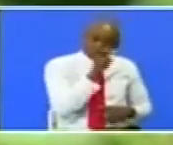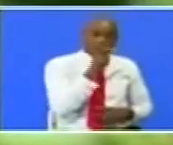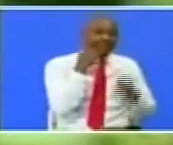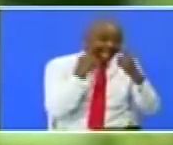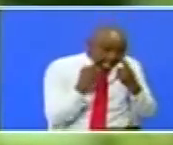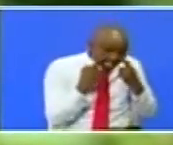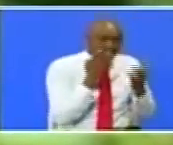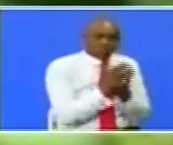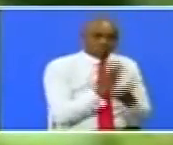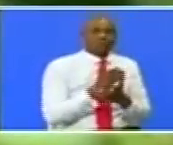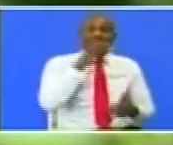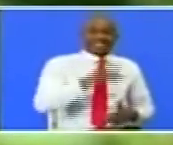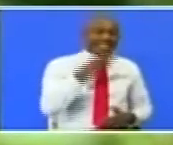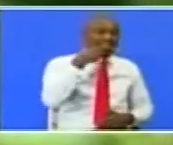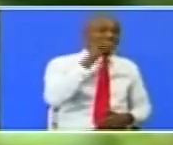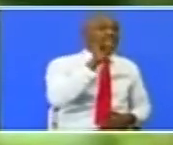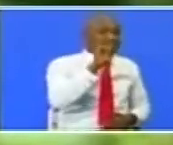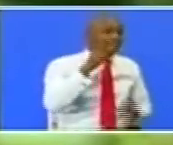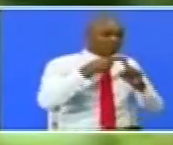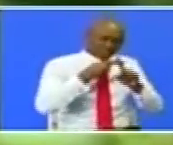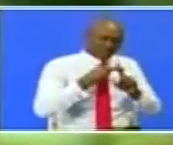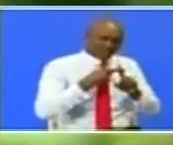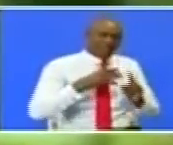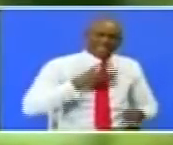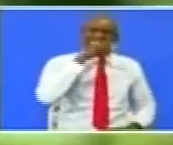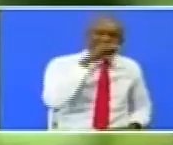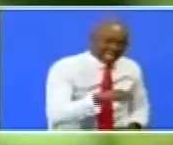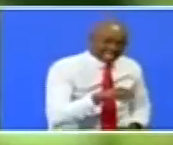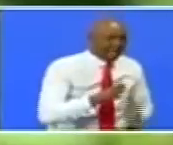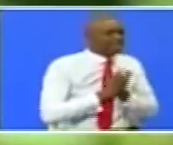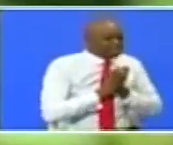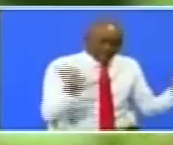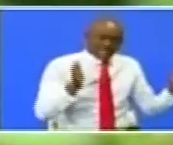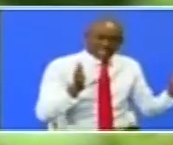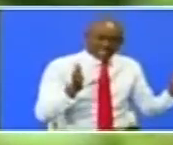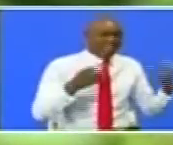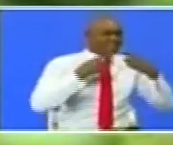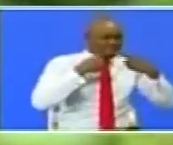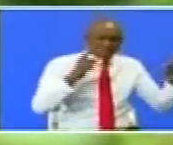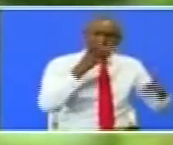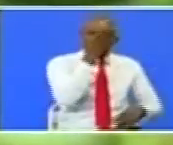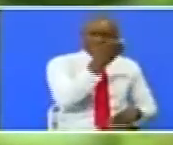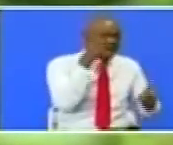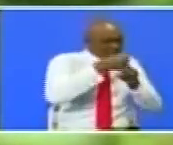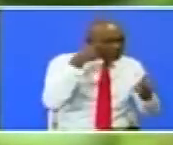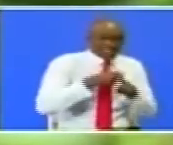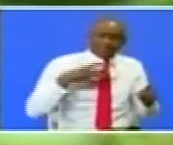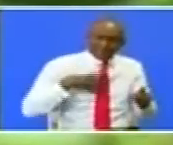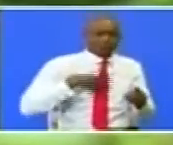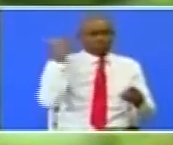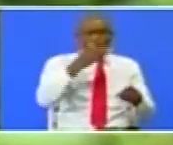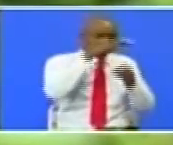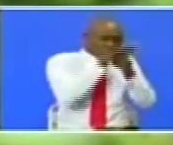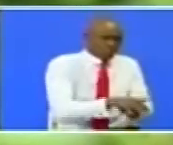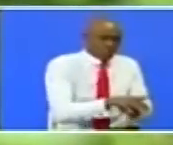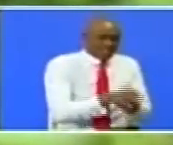a child living with HIV, that my son, public as he is about his status, advocative as he